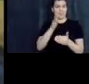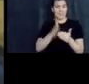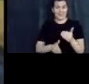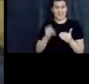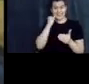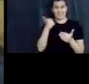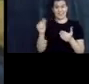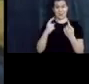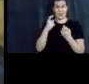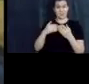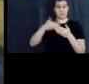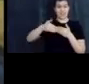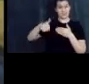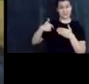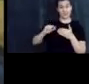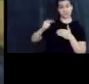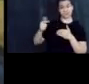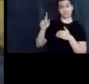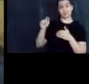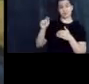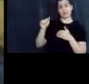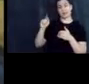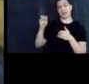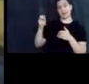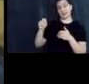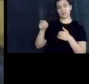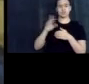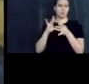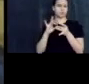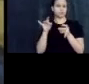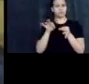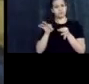after here, I'm going to turn it back over to Kaitlin, and then she can kind of help make sure